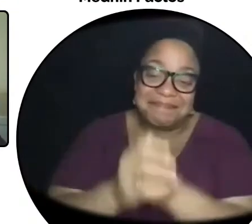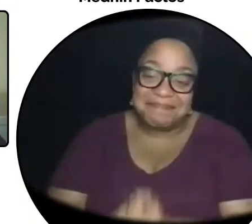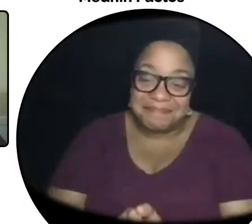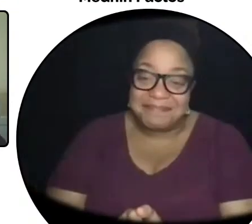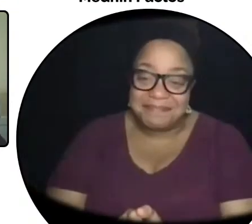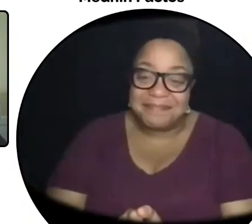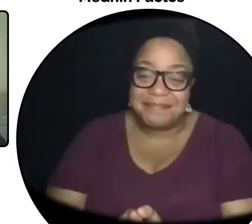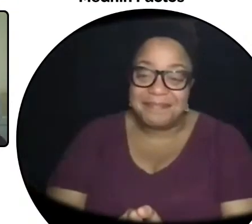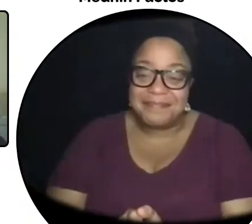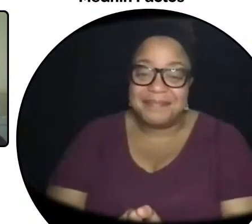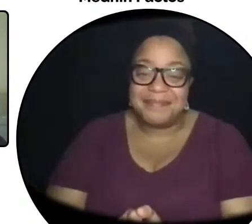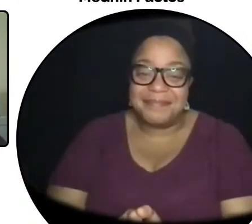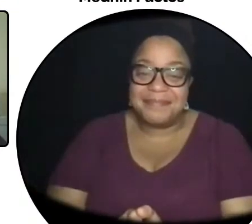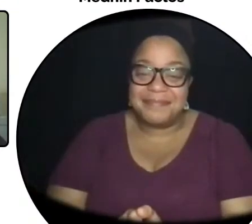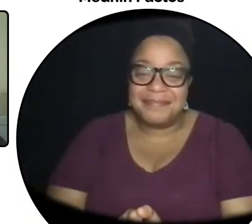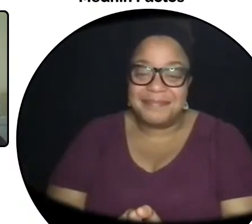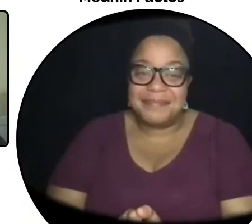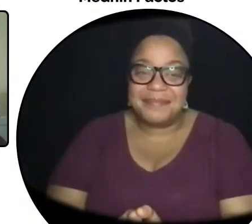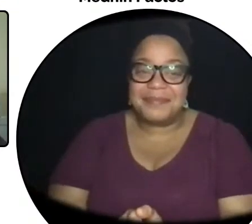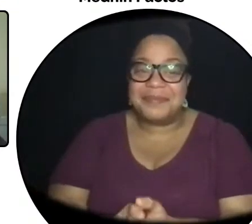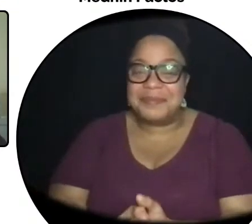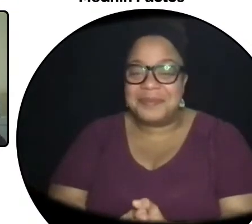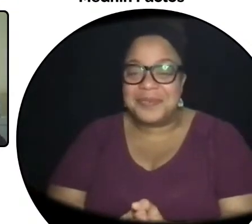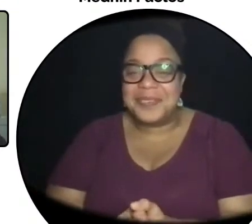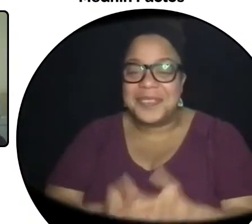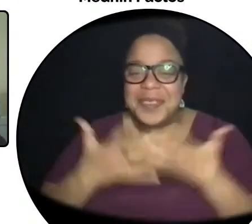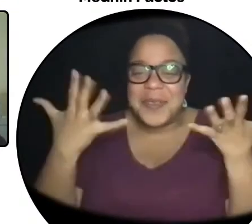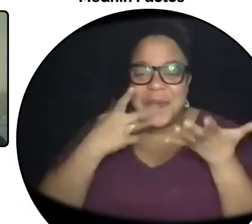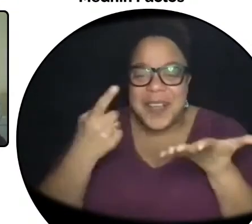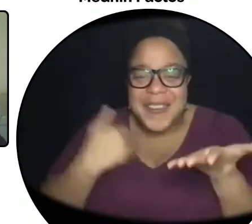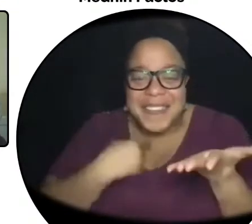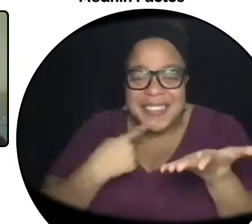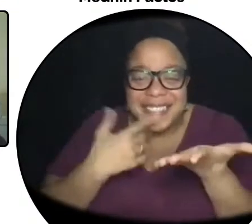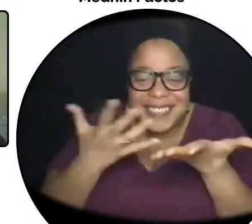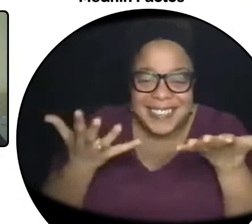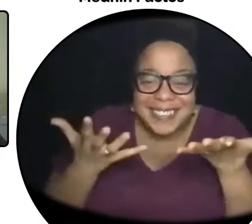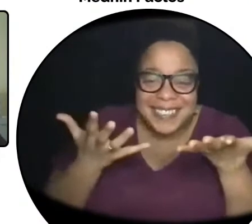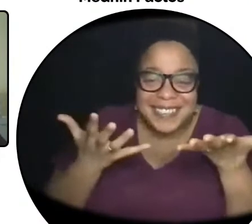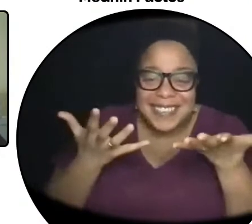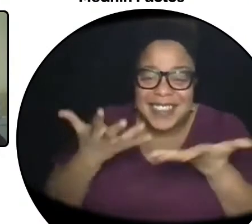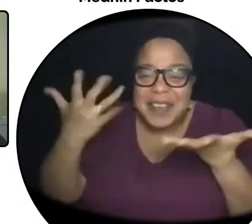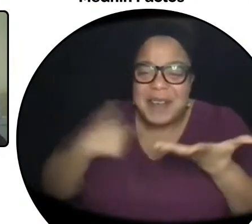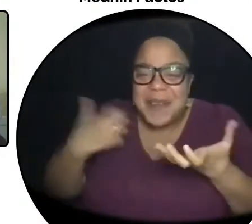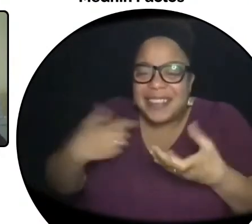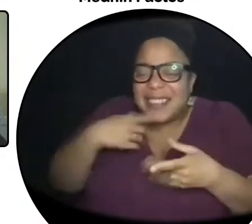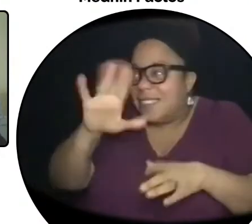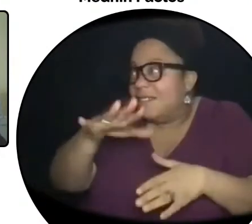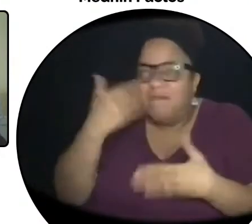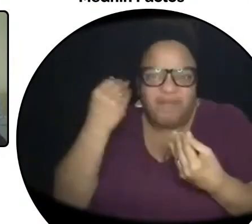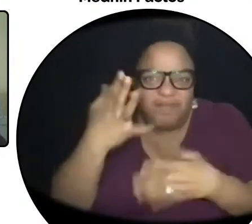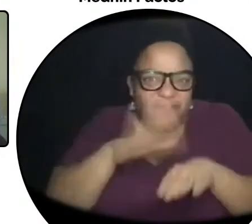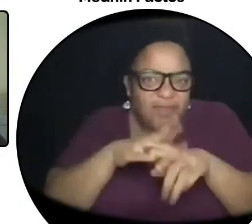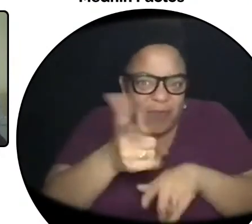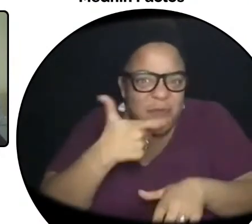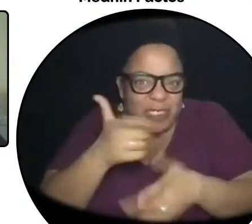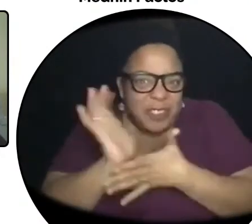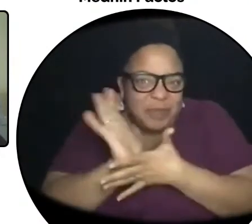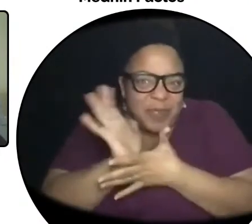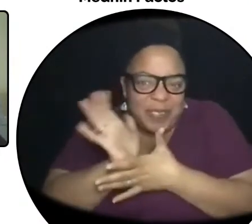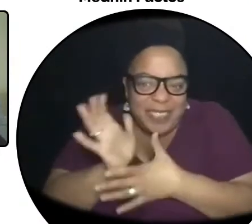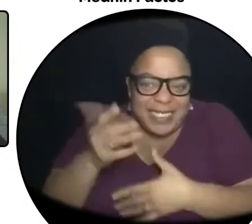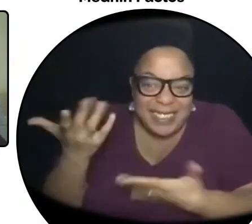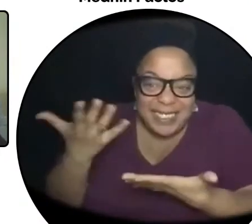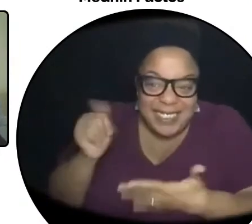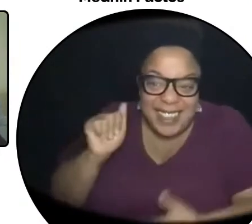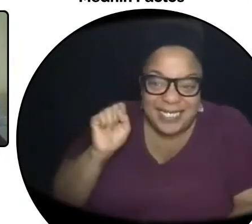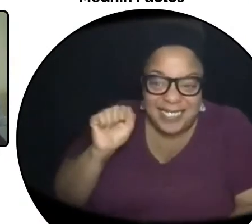film Asmarina, please. That's a good one. We have a Lorgia's book, which we mentioned, and